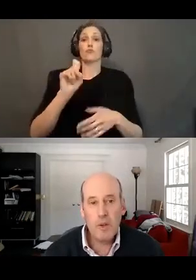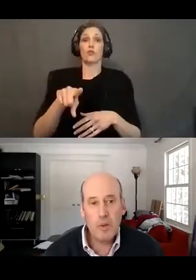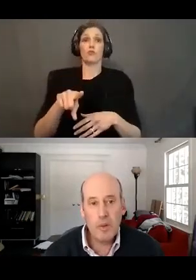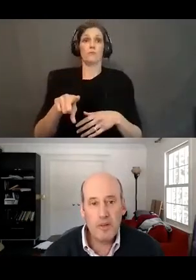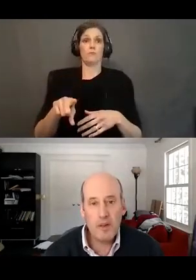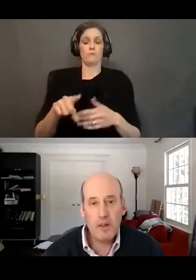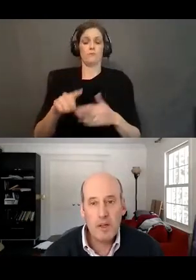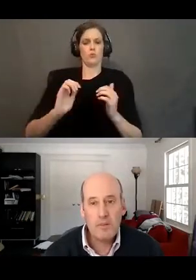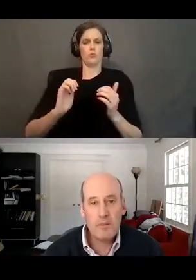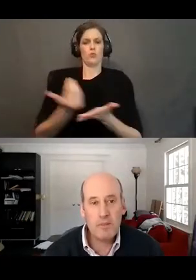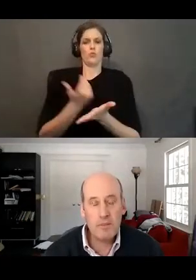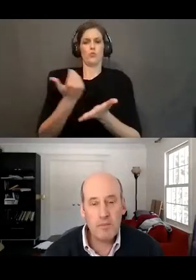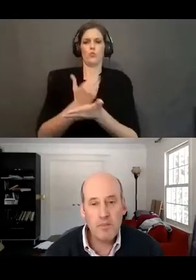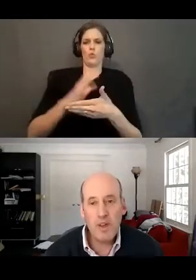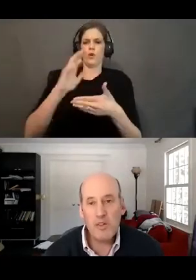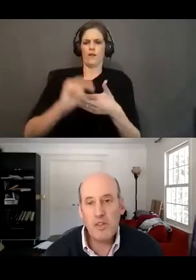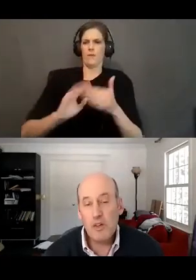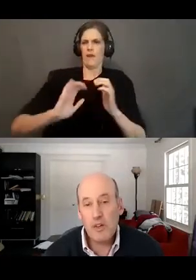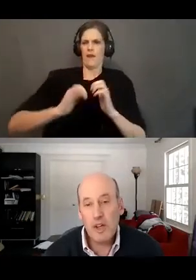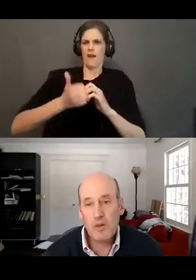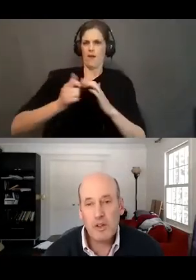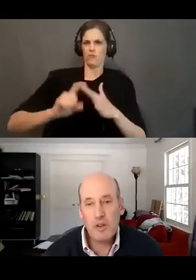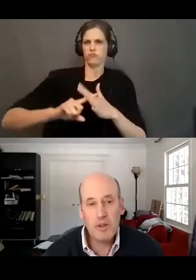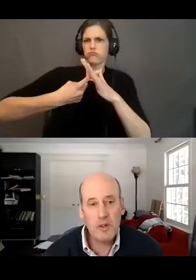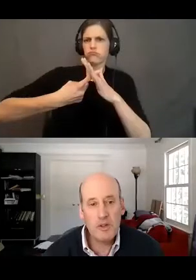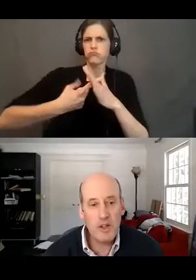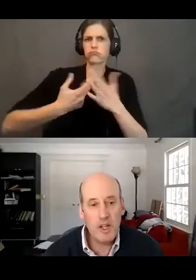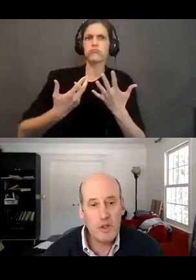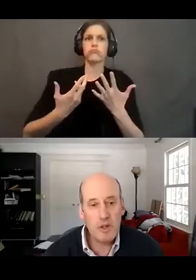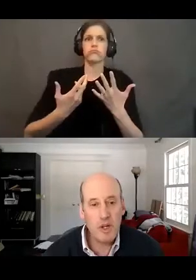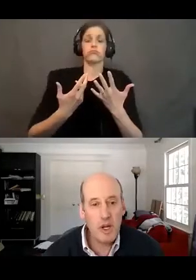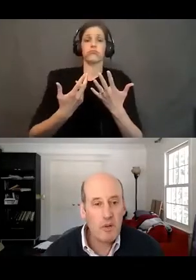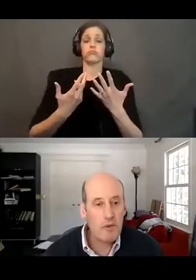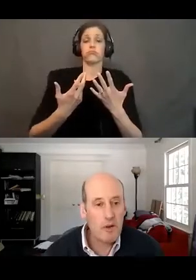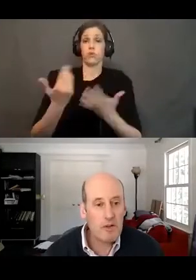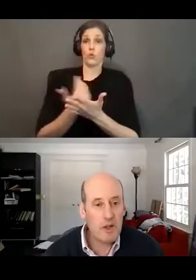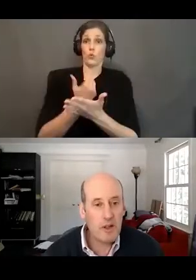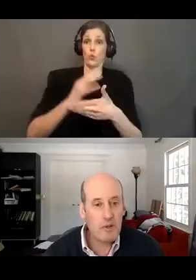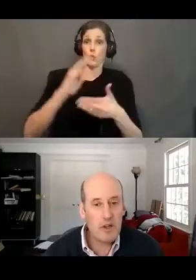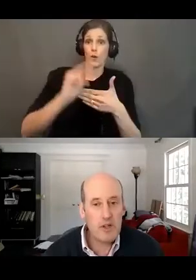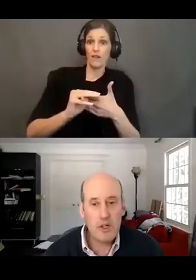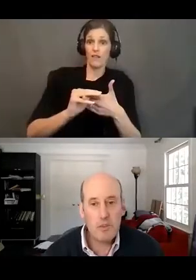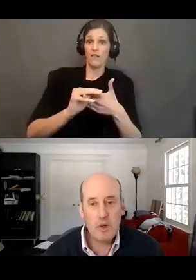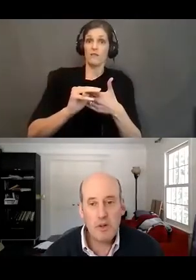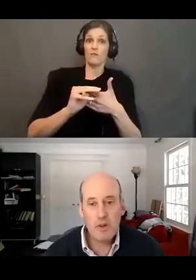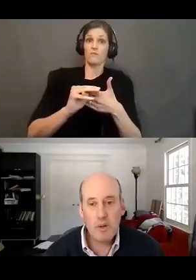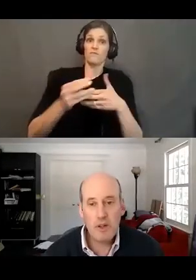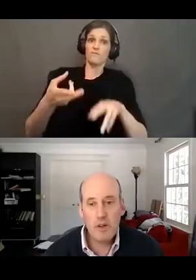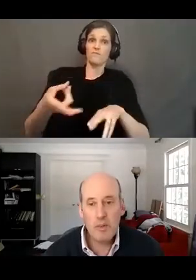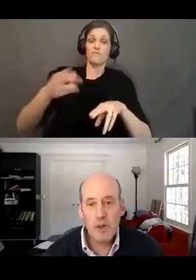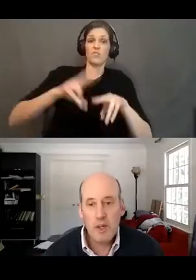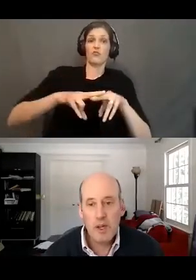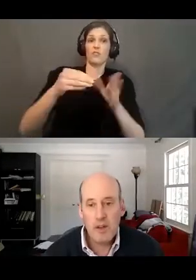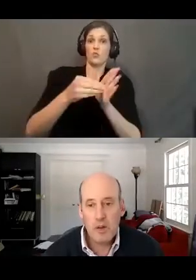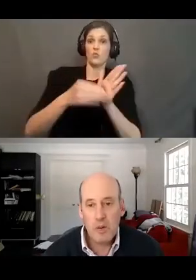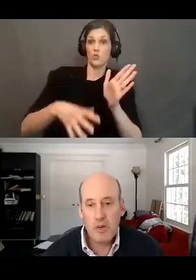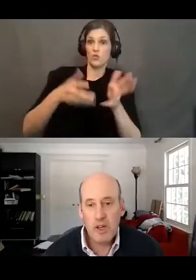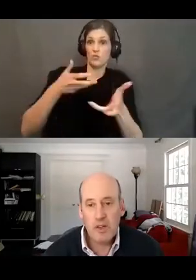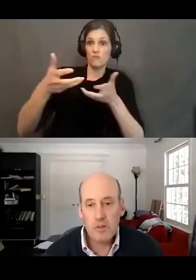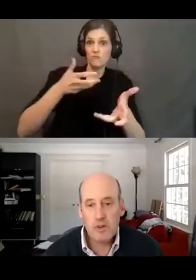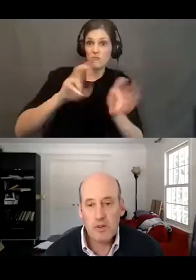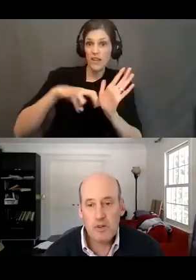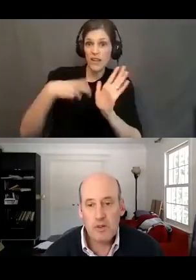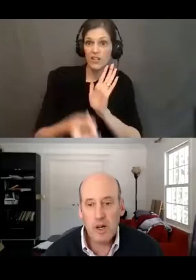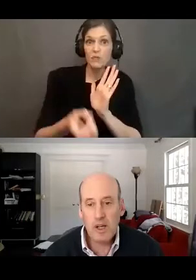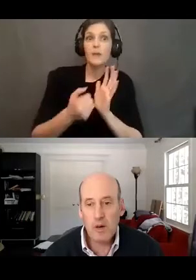curriculum implemented? Does the new science curriculum increase engagement? We're focusing on the relationship between the curriculum and the